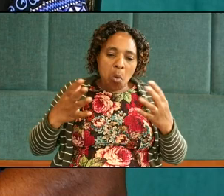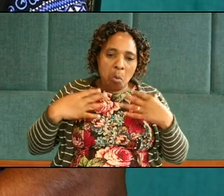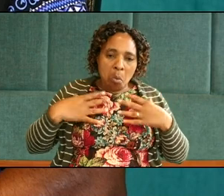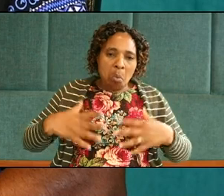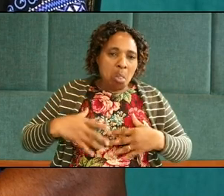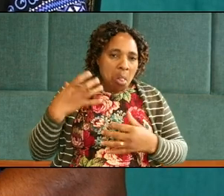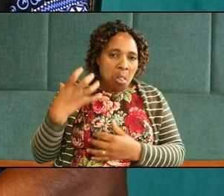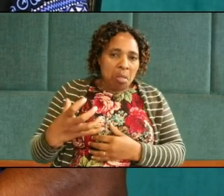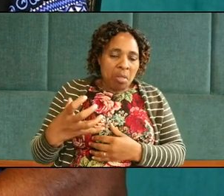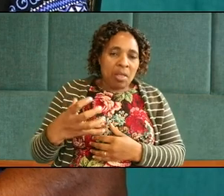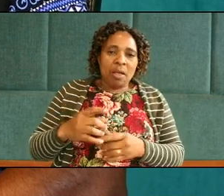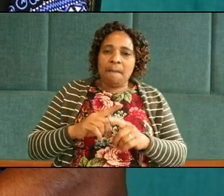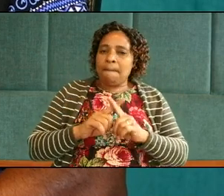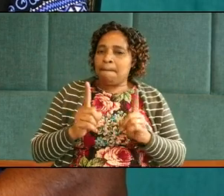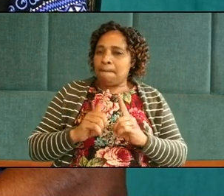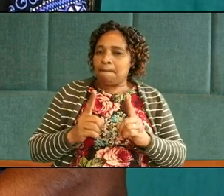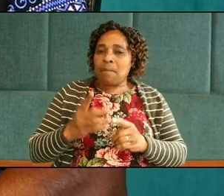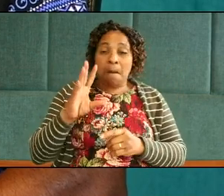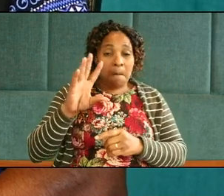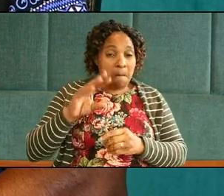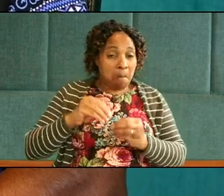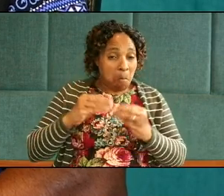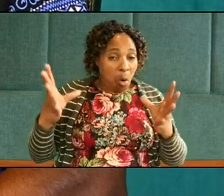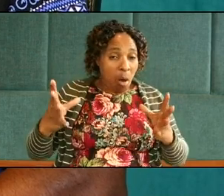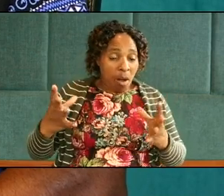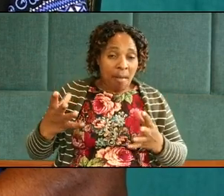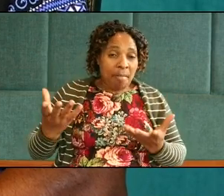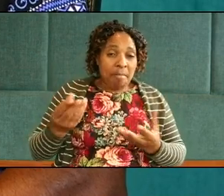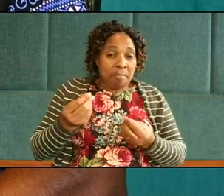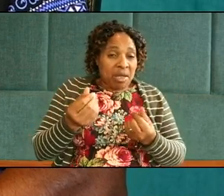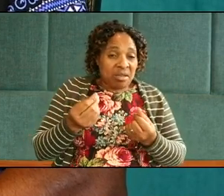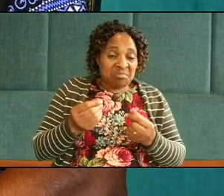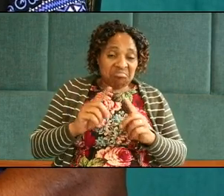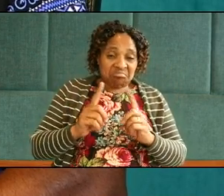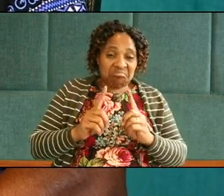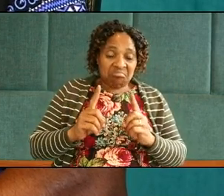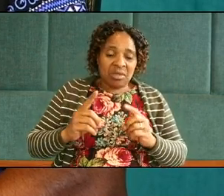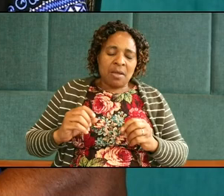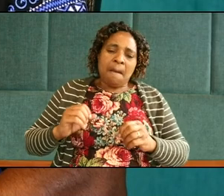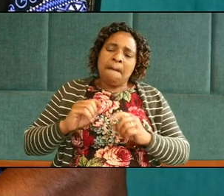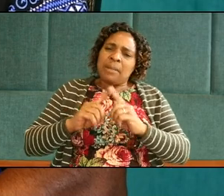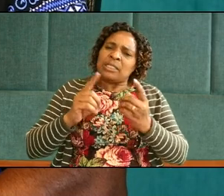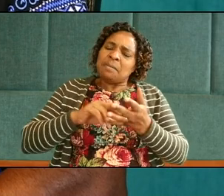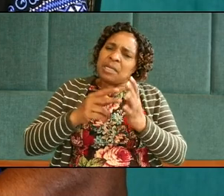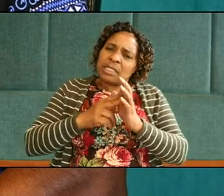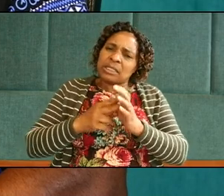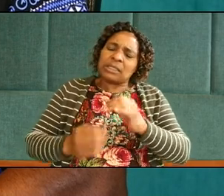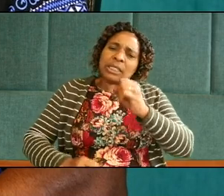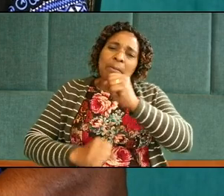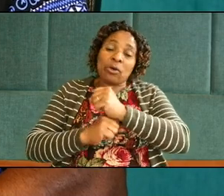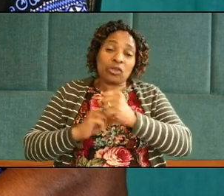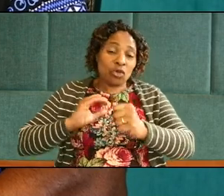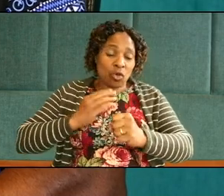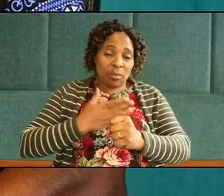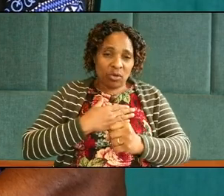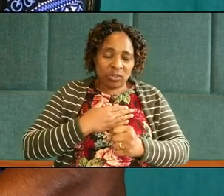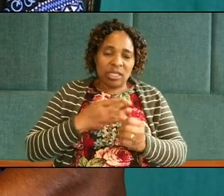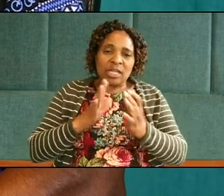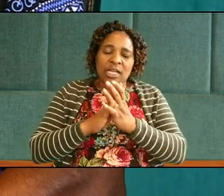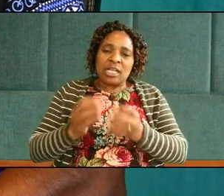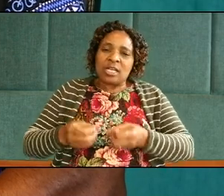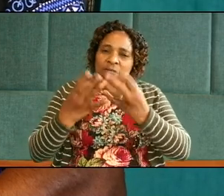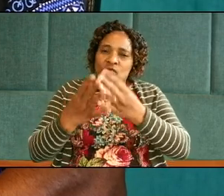money. It could also mean more support from the community. It could also mean that he gives you greater influence to reach out to more